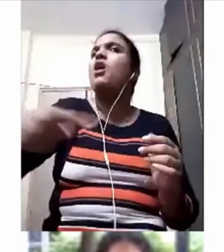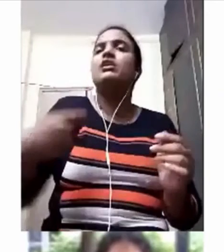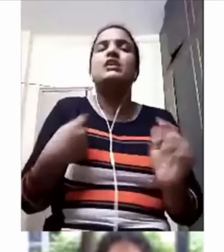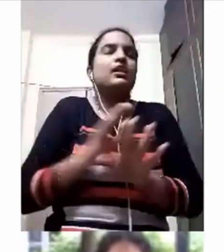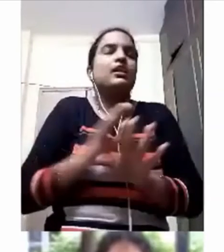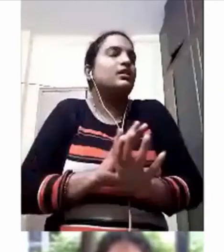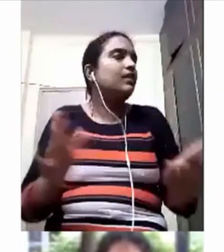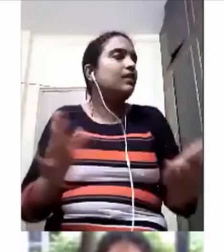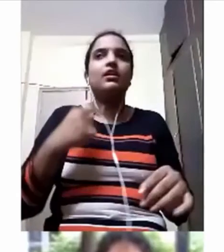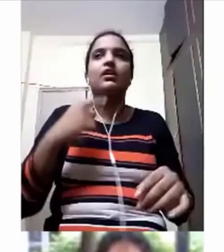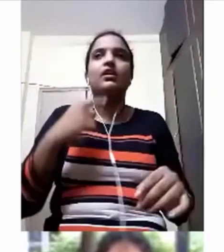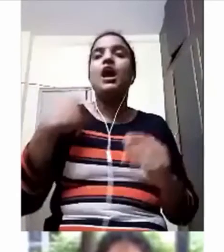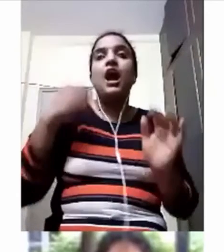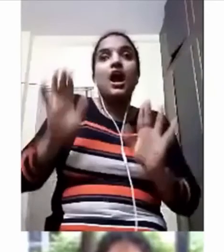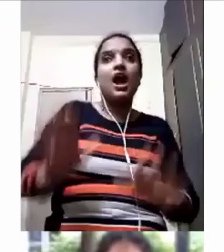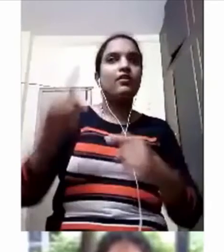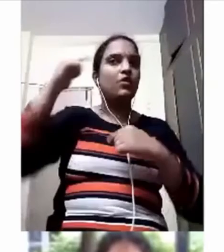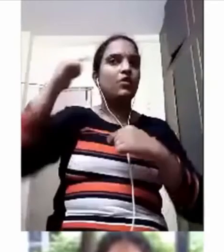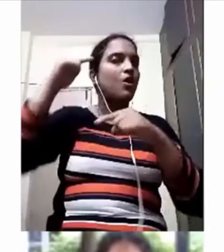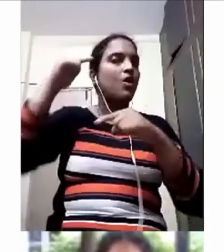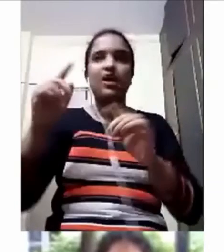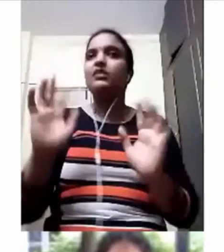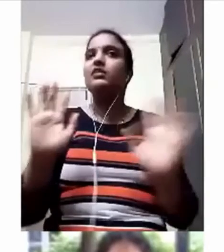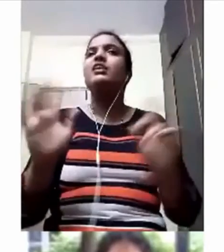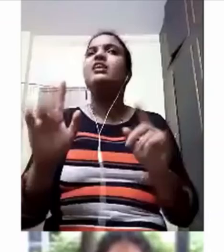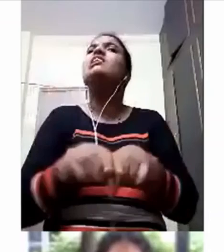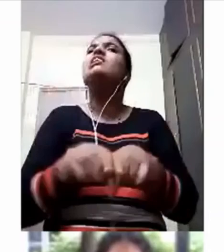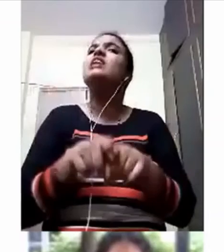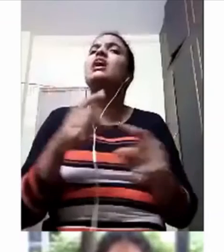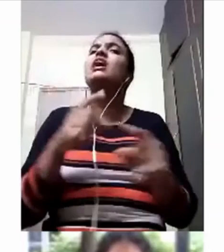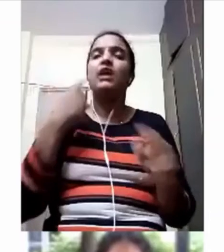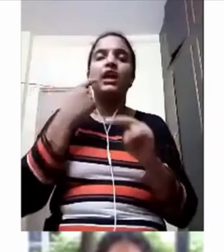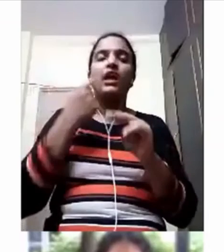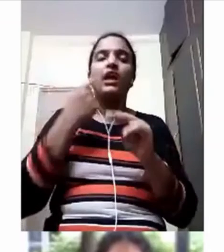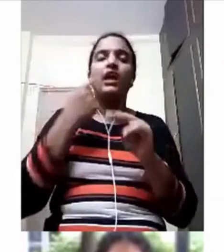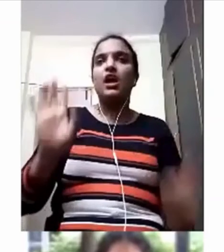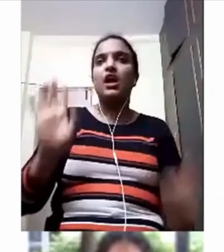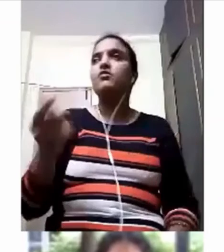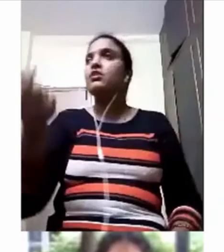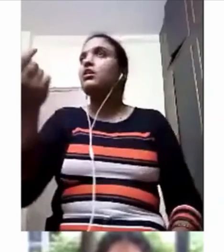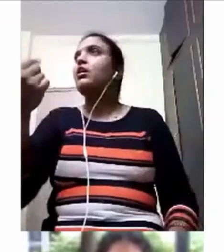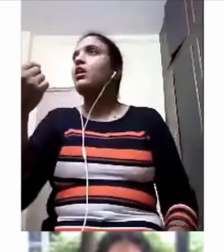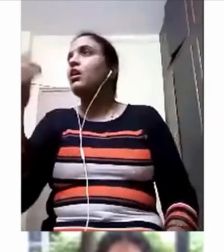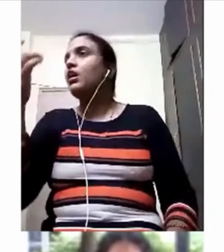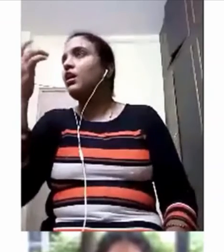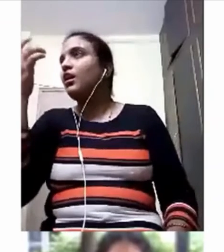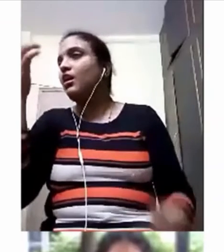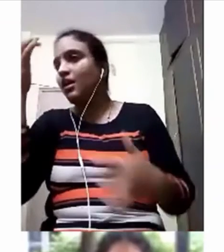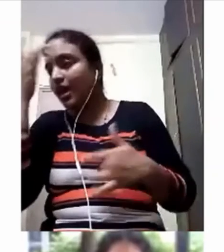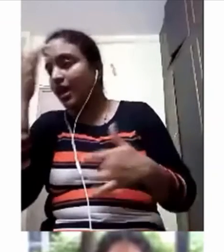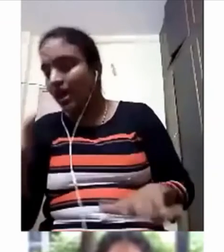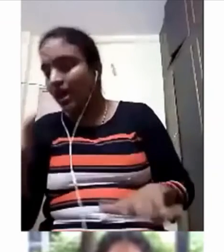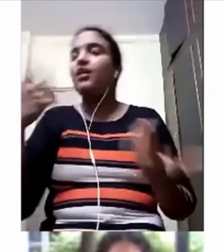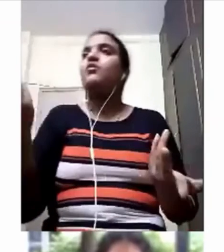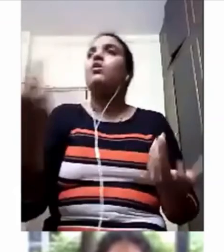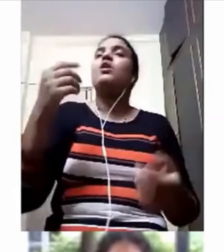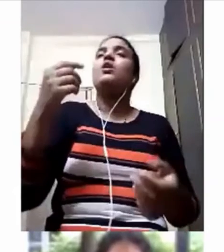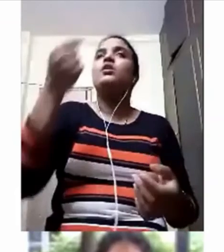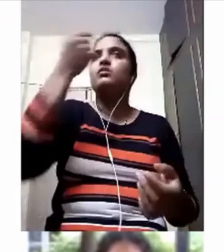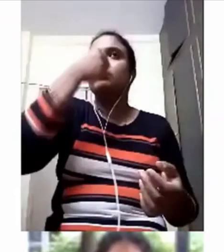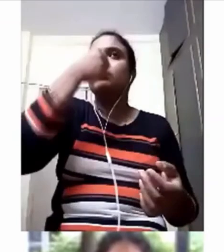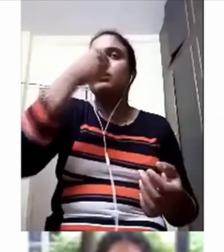it sounds like I have cold, I have cough, I have fever. And if I take like a paracetamol or antibiotic, my autism will go